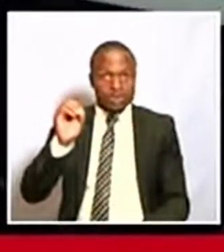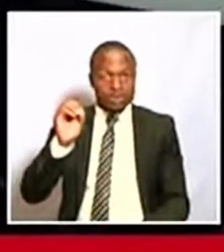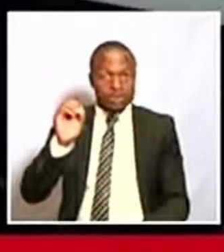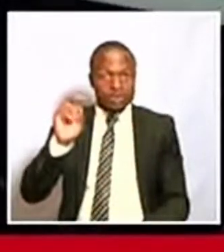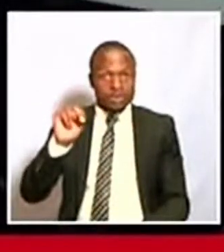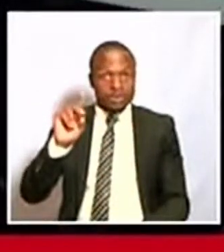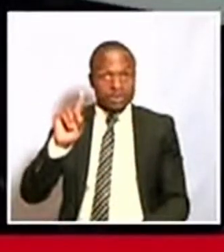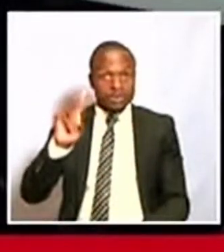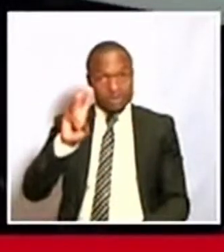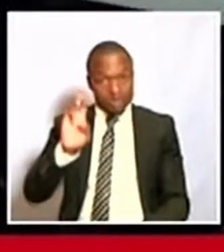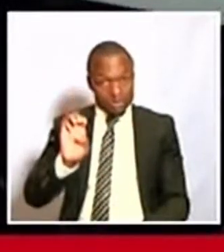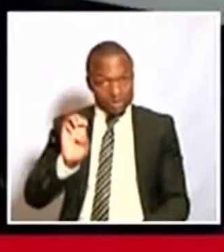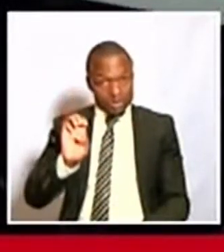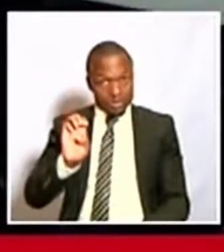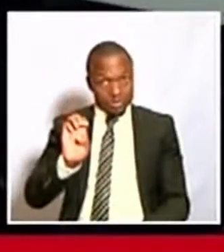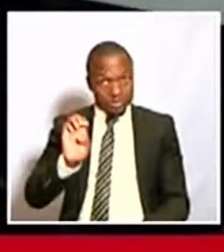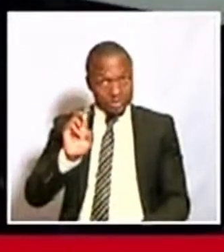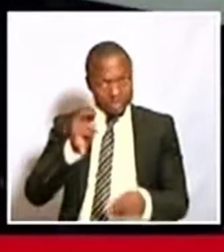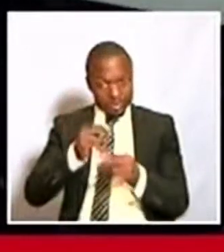Kisness,